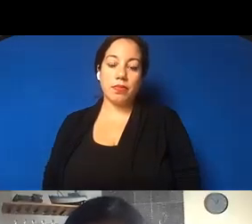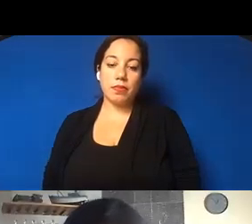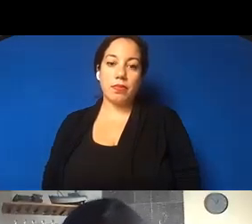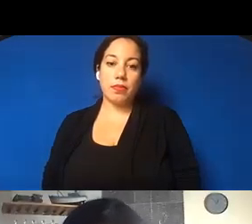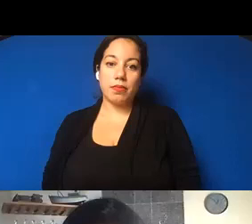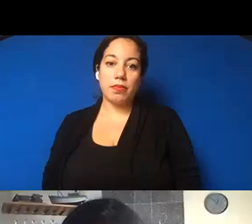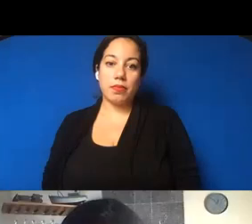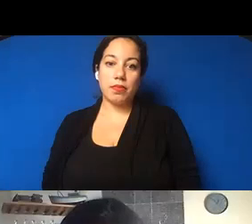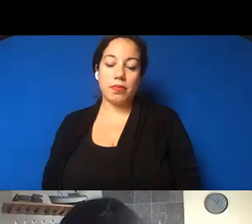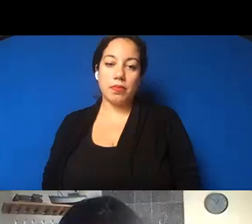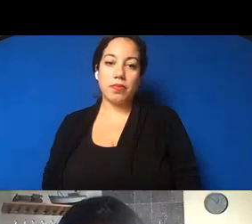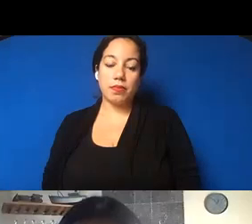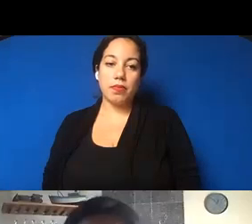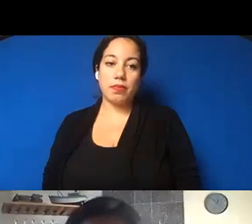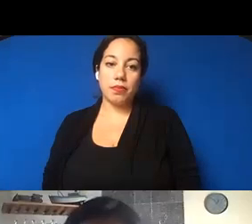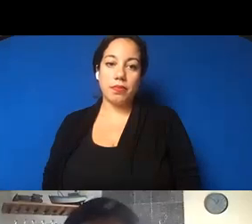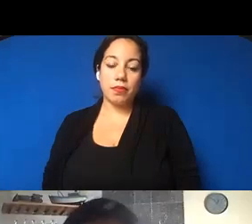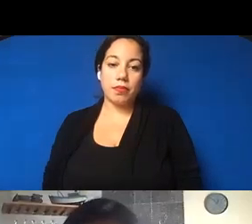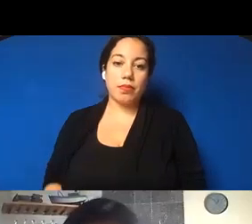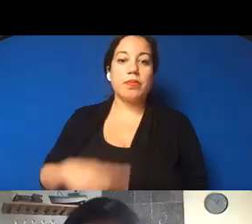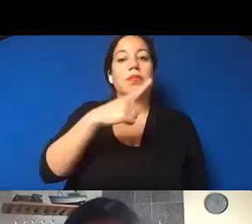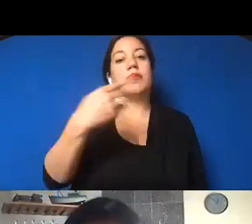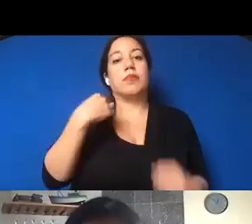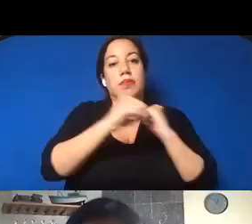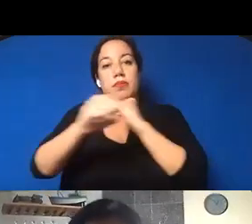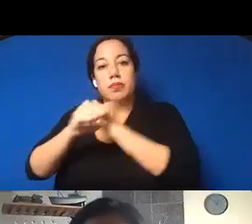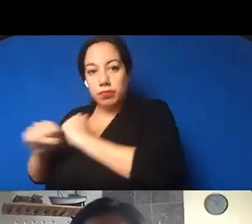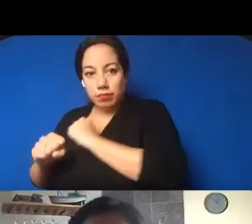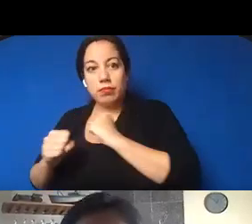different campaigns to support the community.